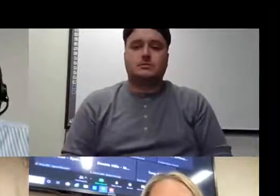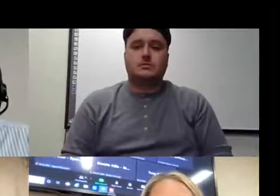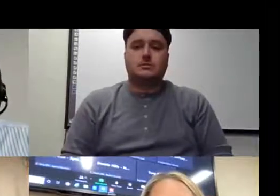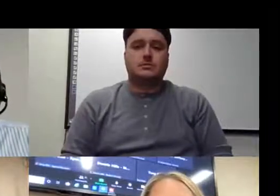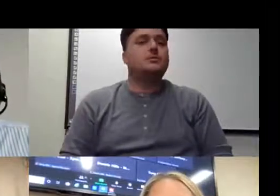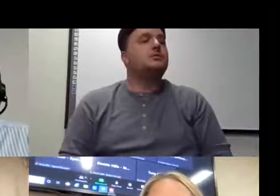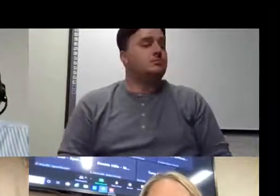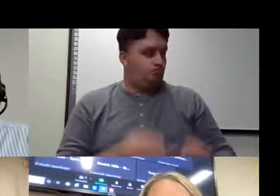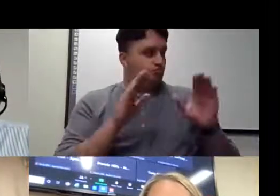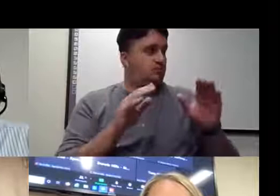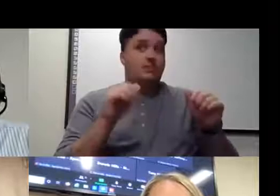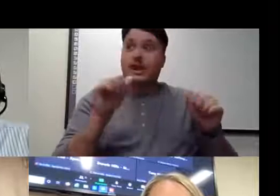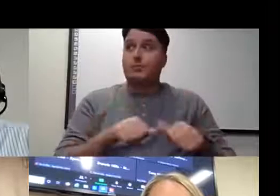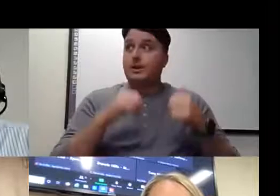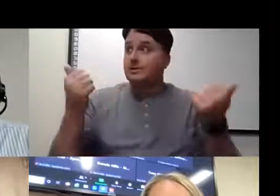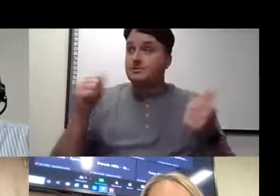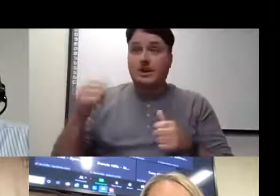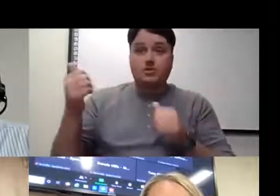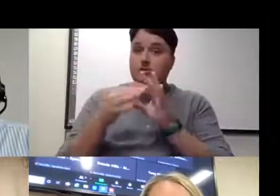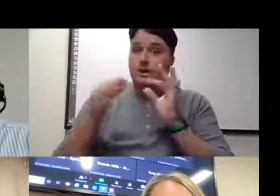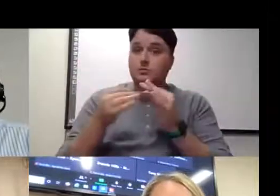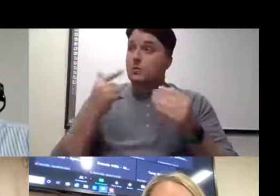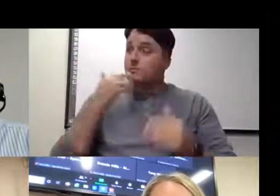Great. Anyone else with any other comments, or would anyone like to make a motion on this?